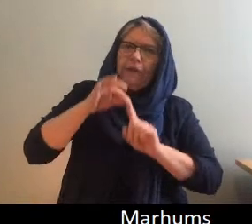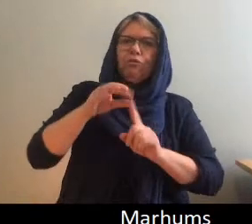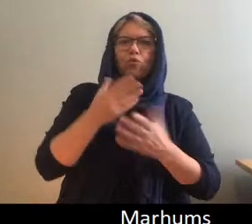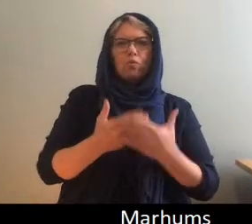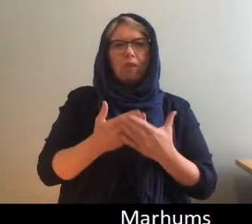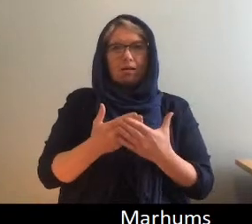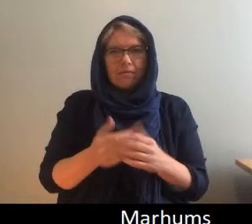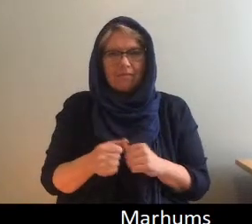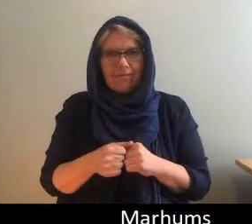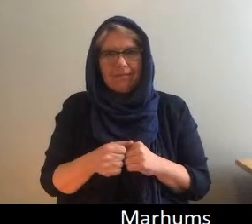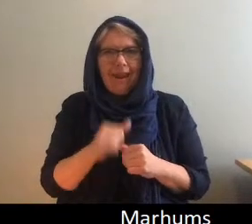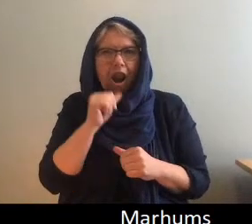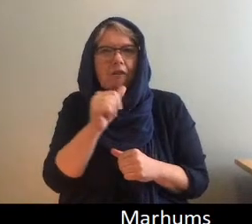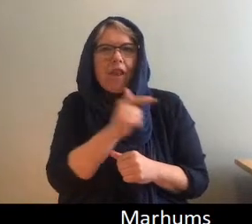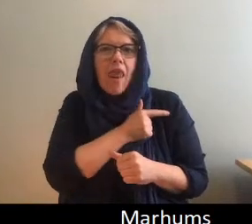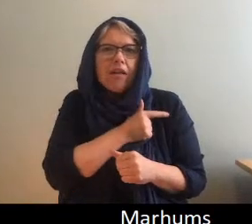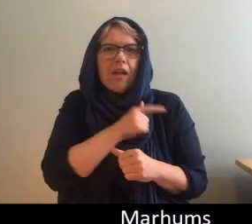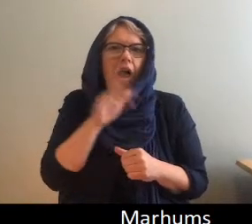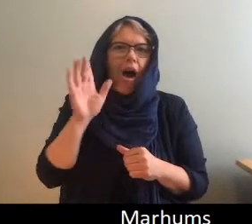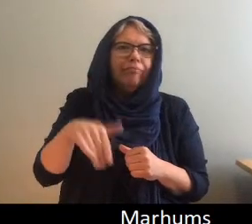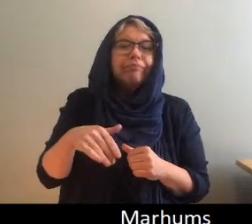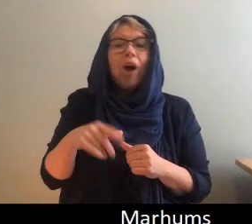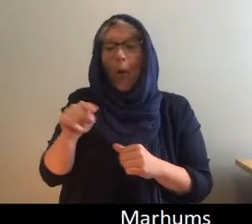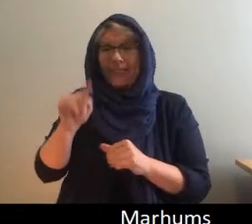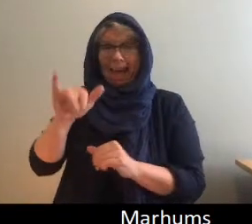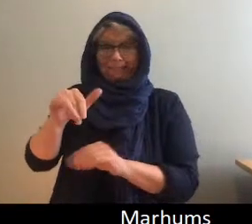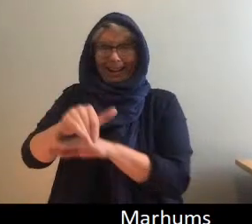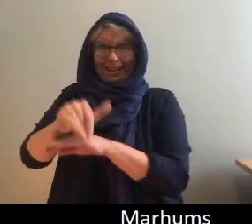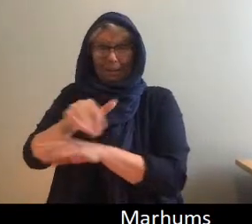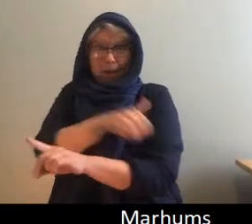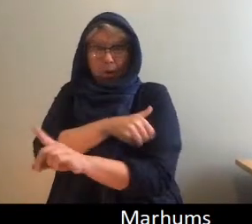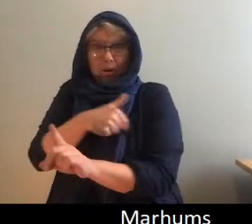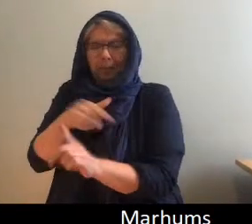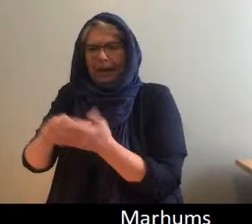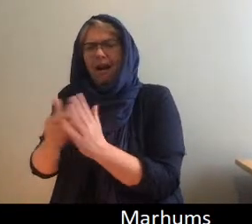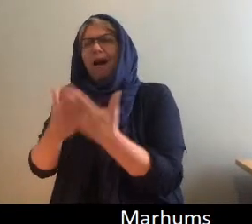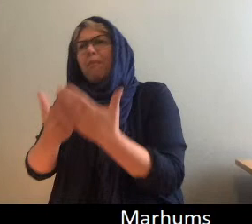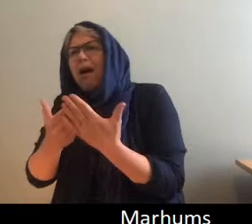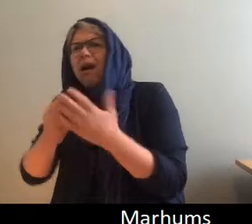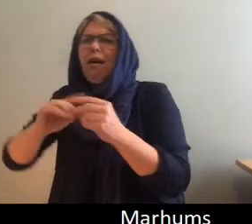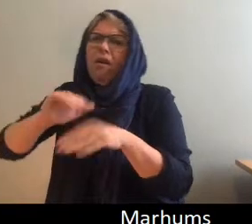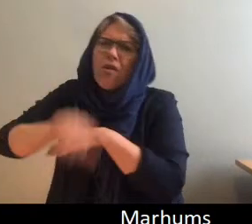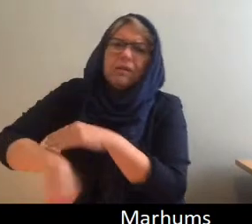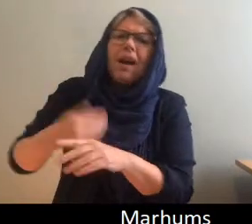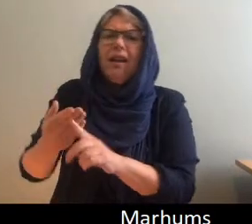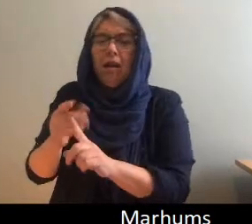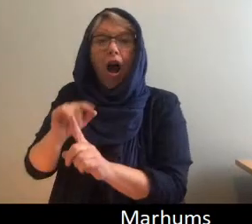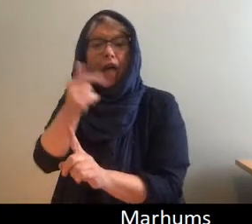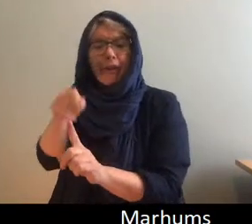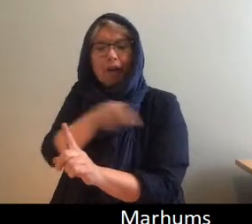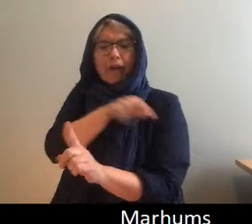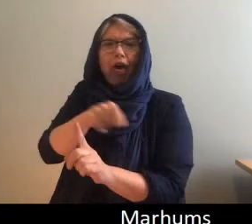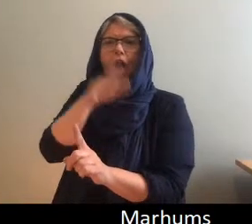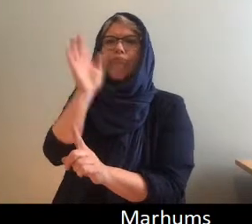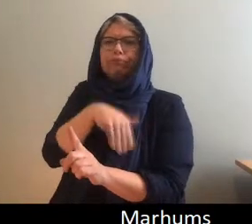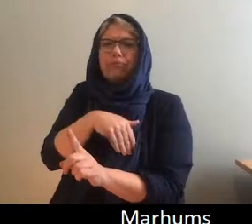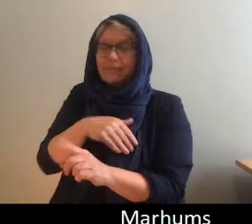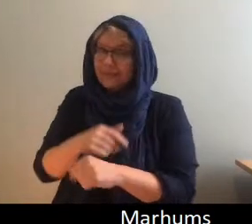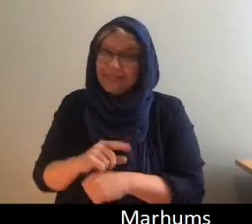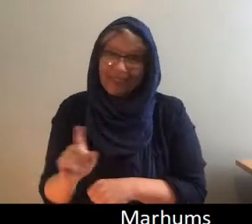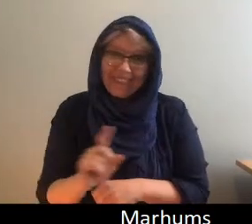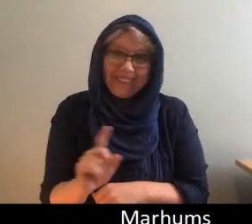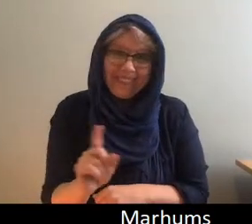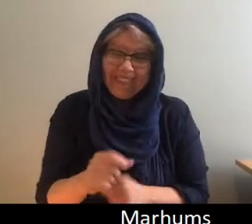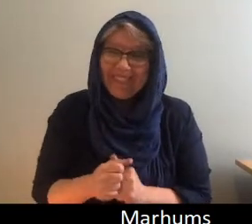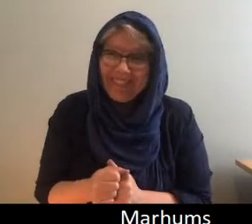there's a lot of, you know, hidden signs that, yes, it's alluding to the 23rd. But at the same time, we are